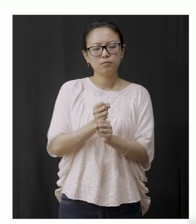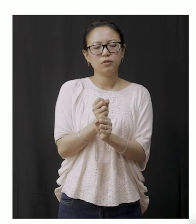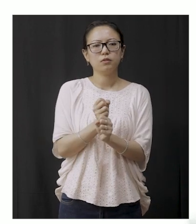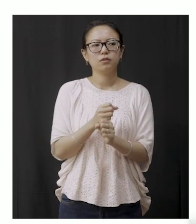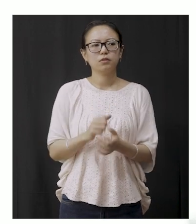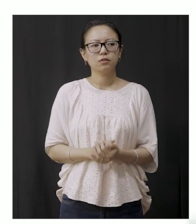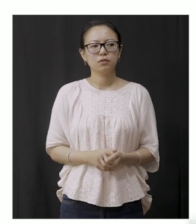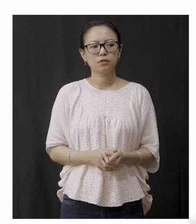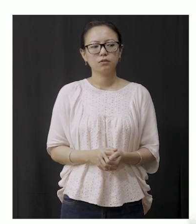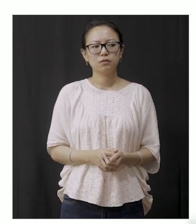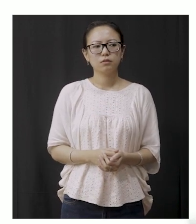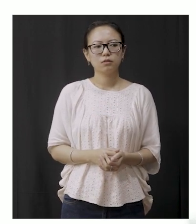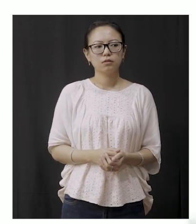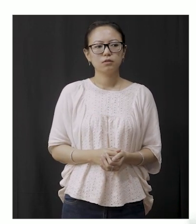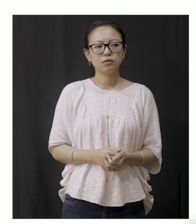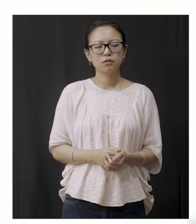The